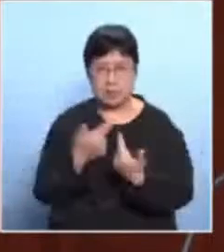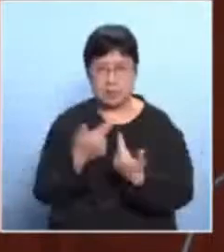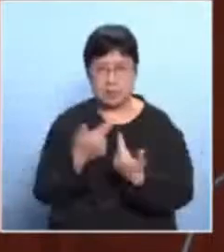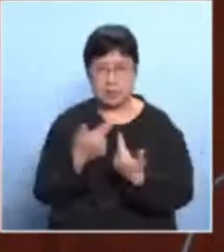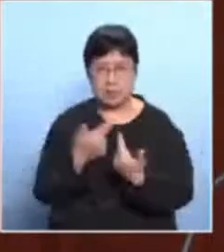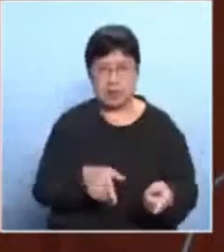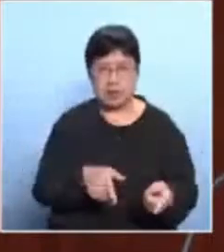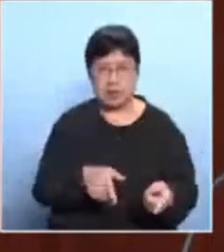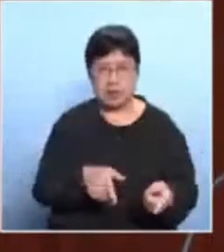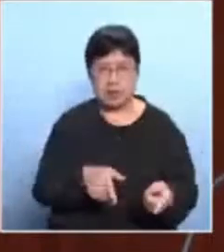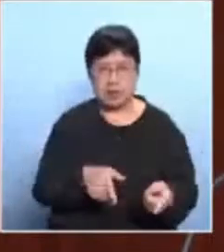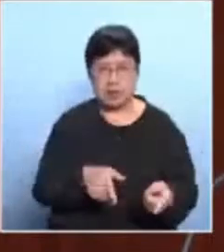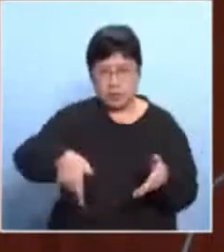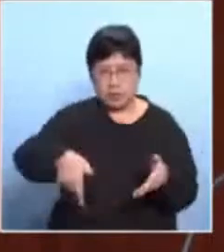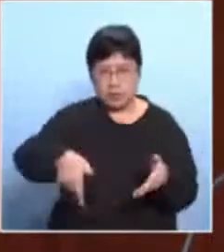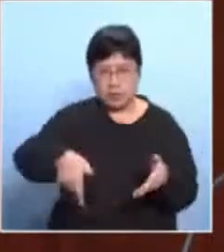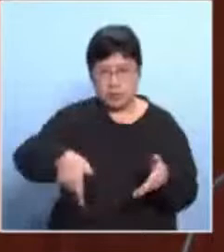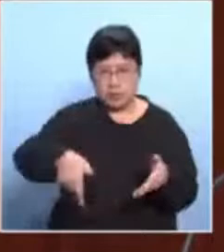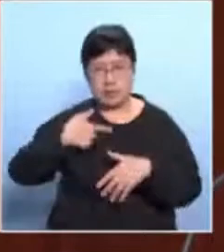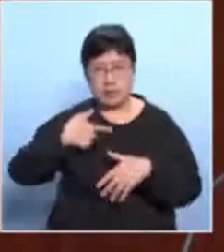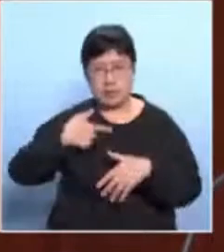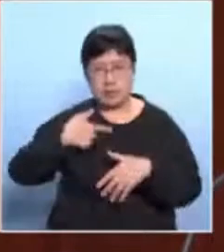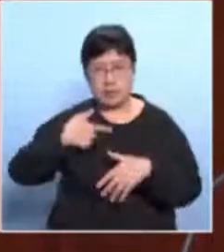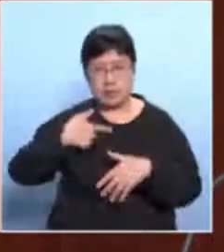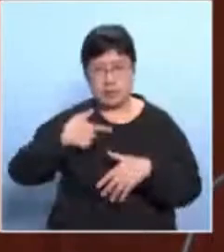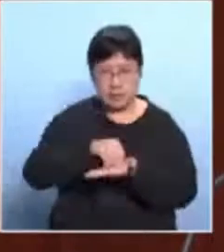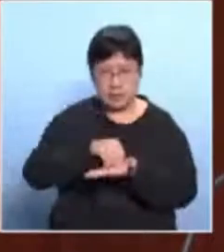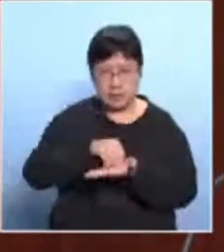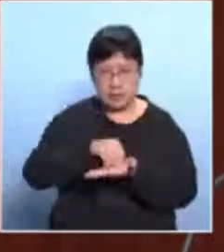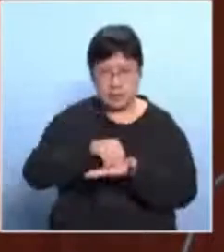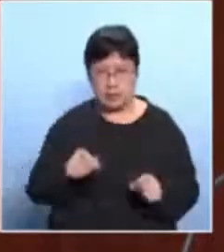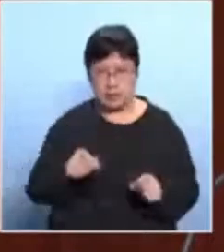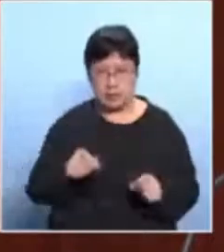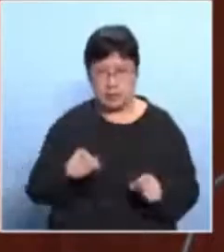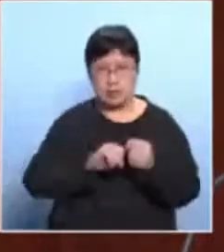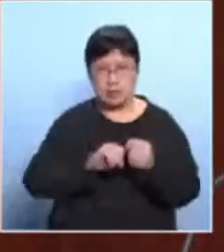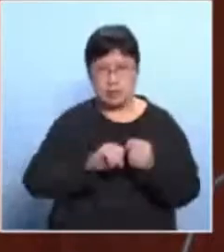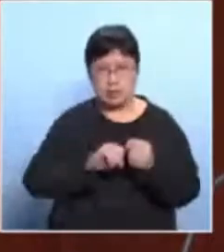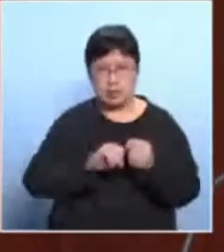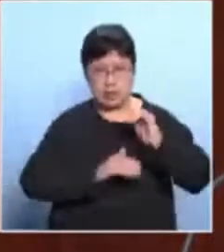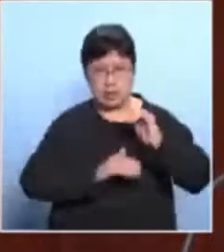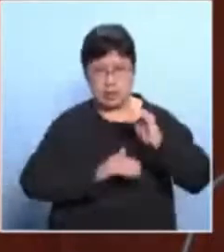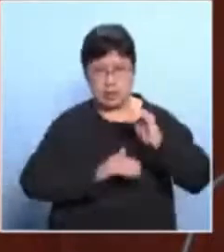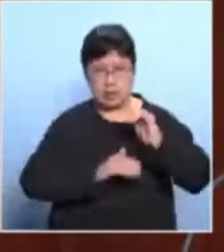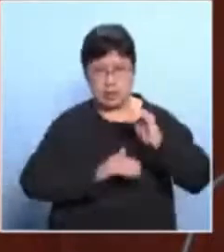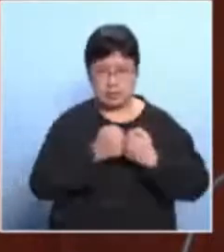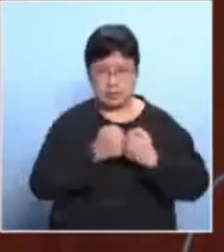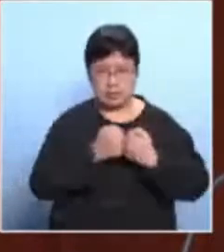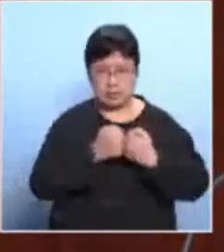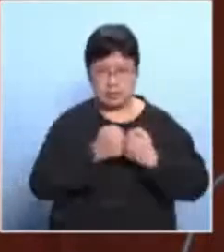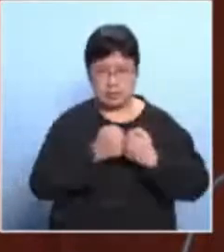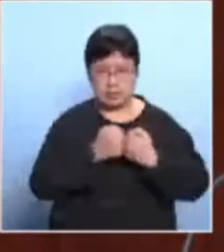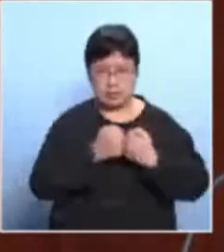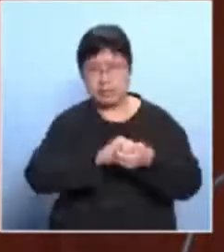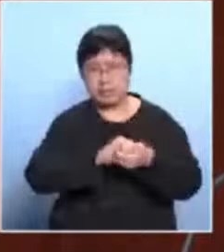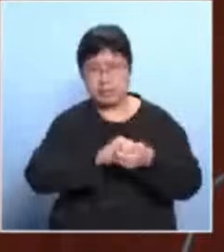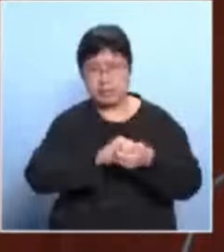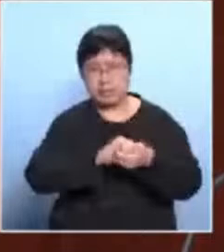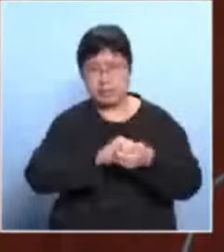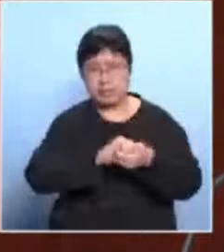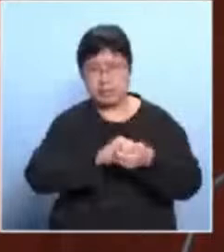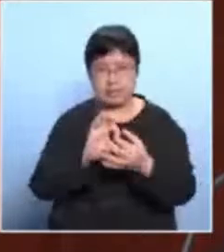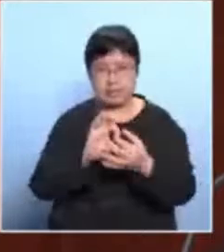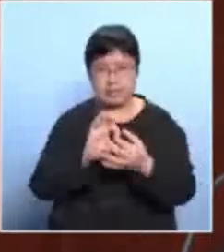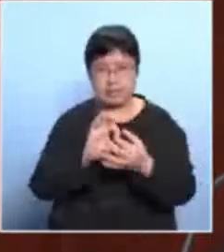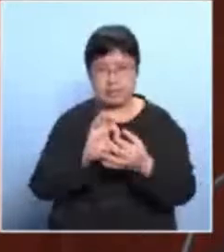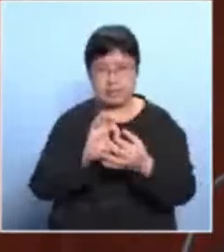Cooperation Zone. It will also fully integrate with the strategy on enhancing Hong Kong's I&T competitiveness to pave way